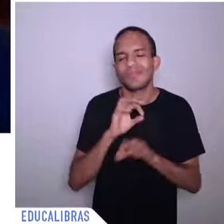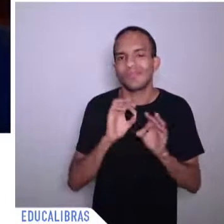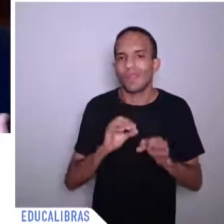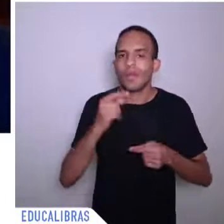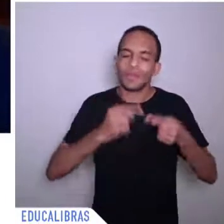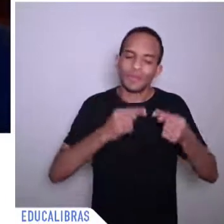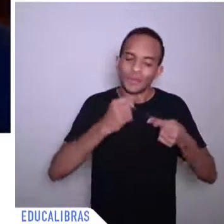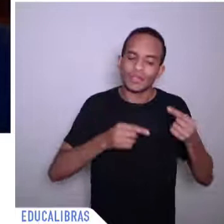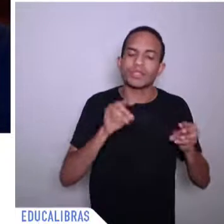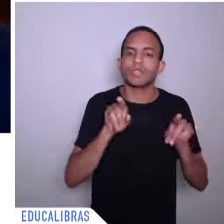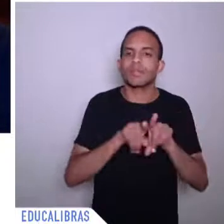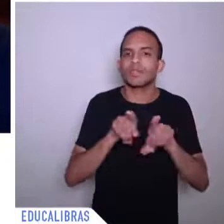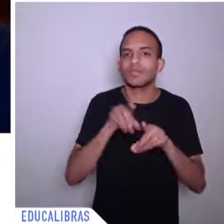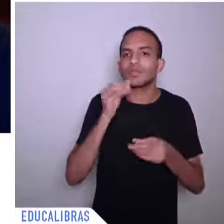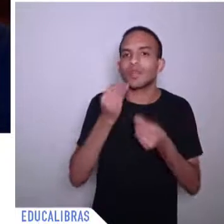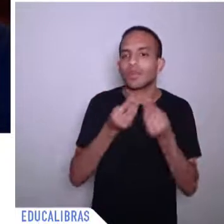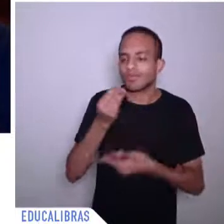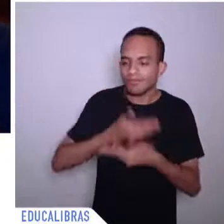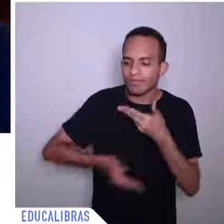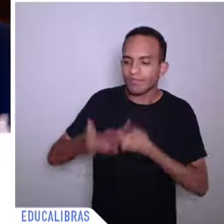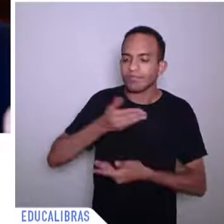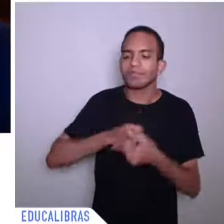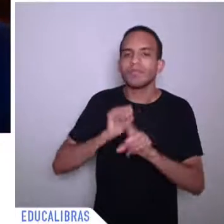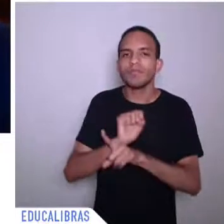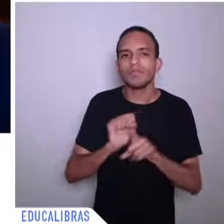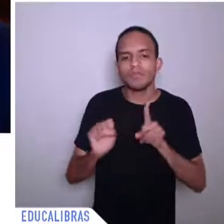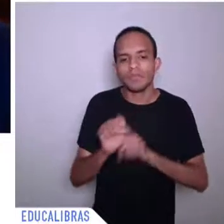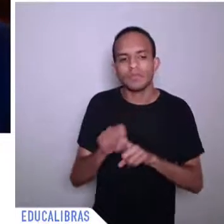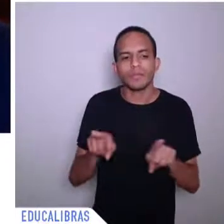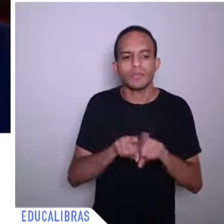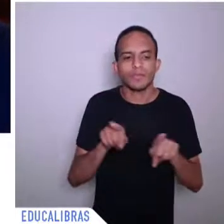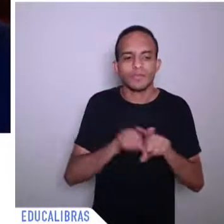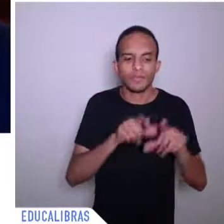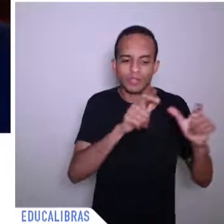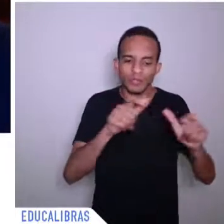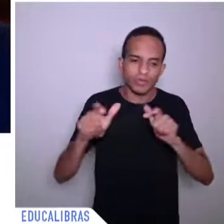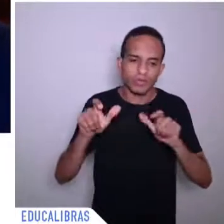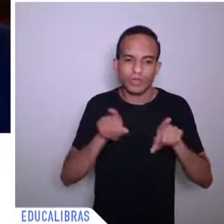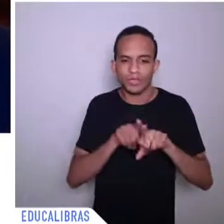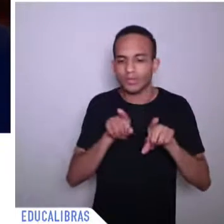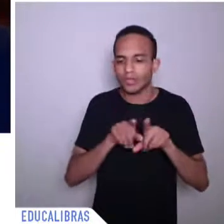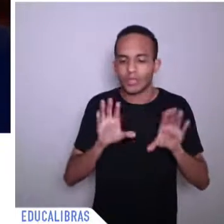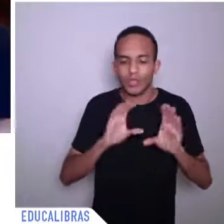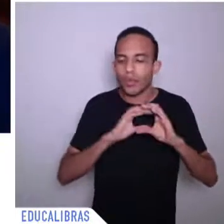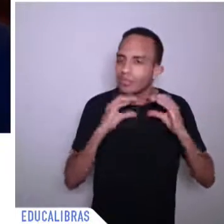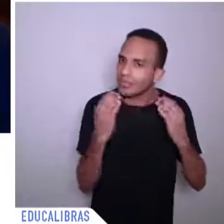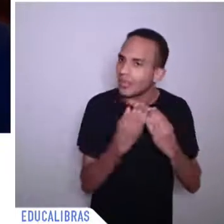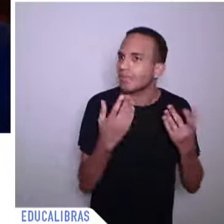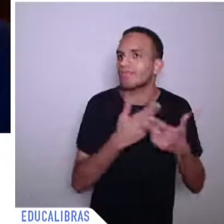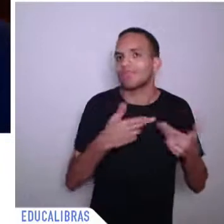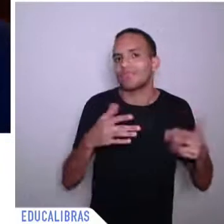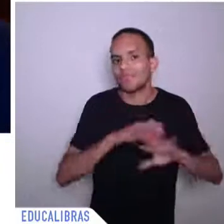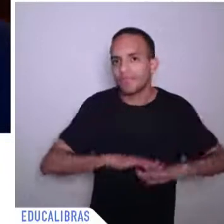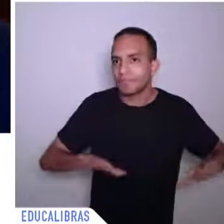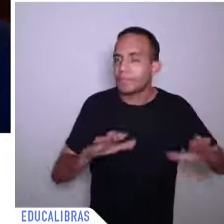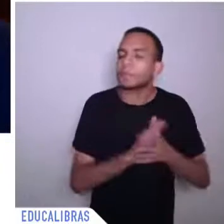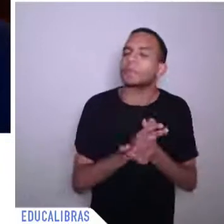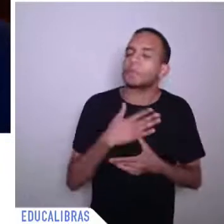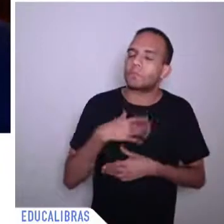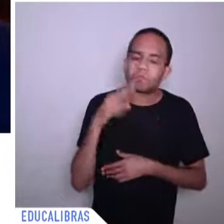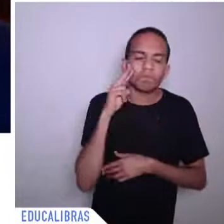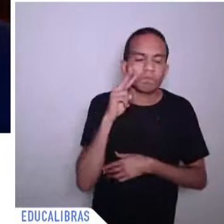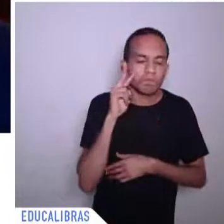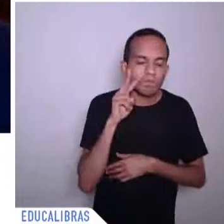so disconnected from politics and so civil participation in society and community